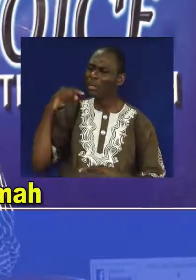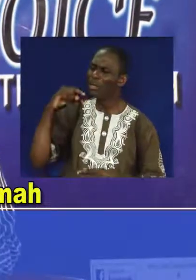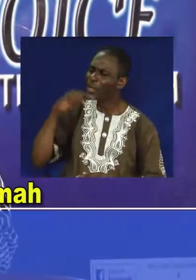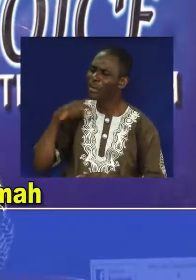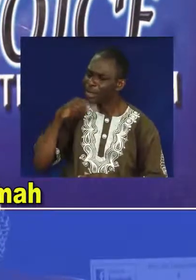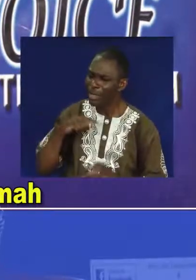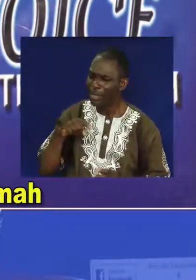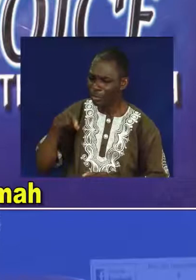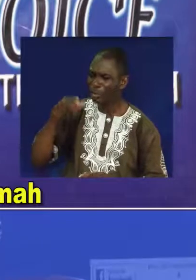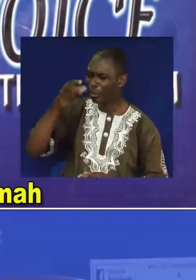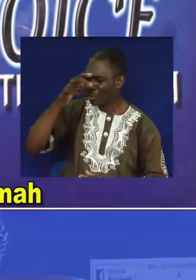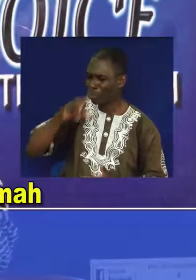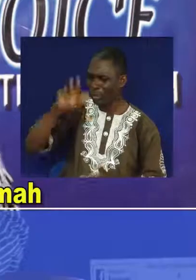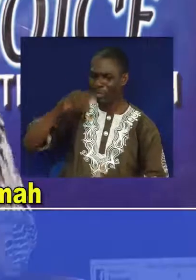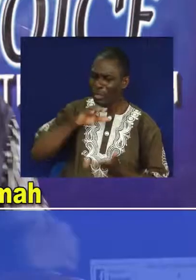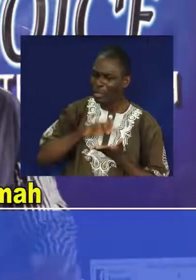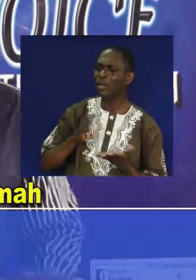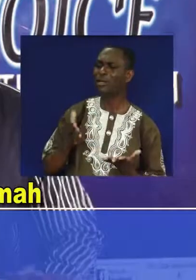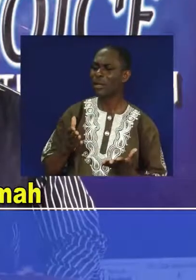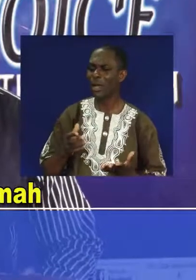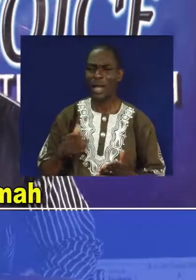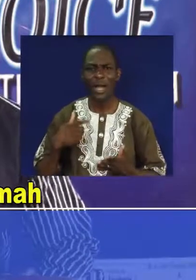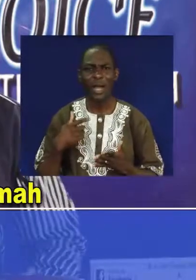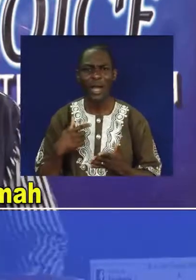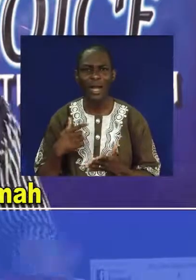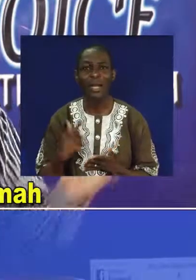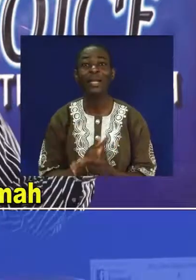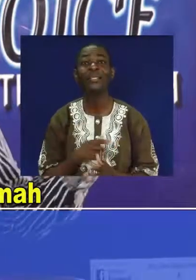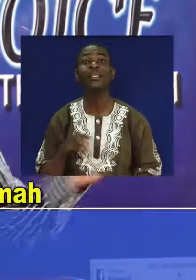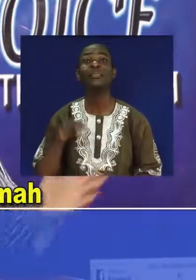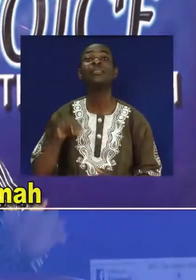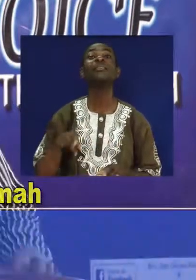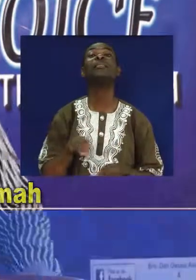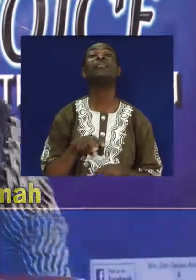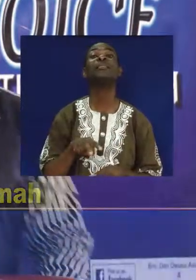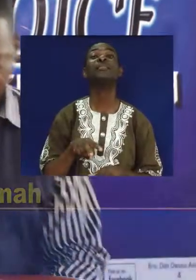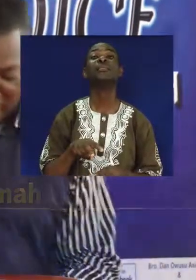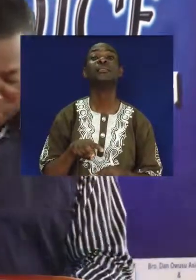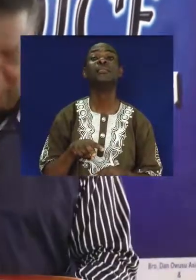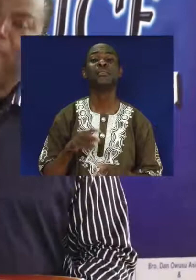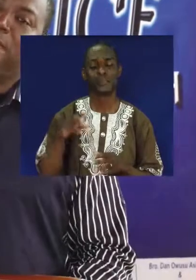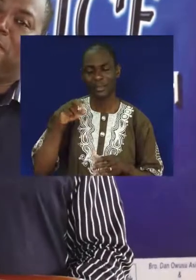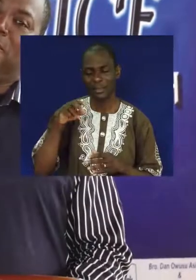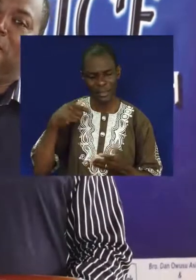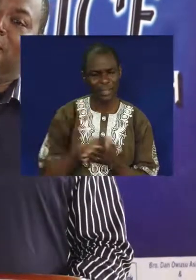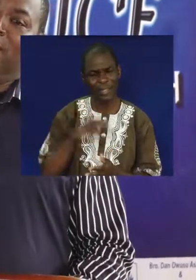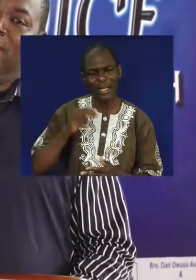in technicalities sa zasika no say wo hio say wo hio ah me do papa wuti